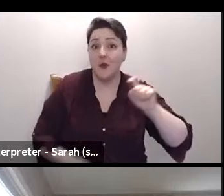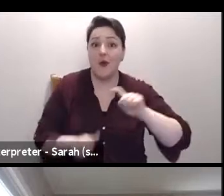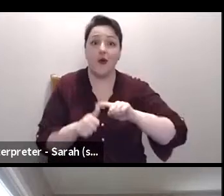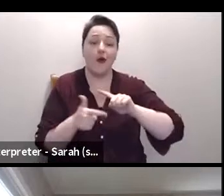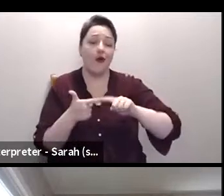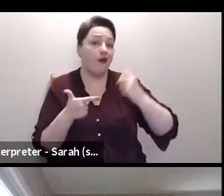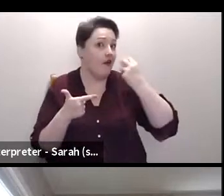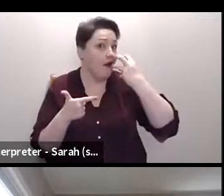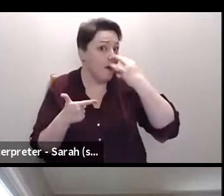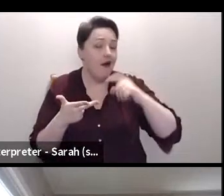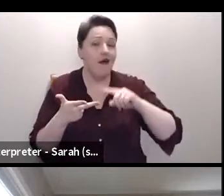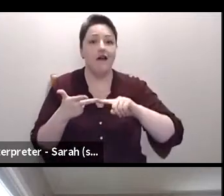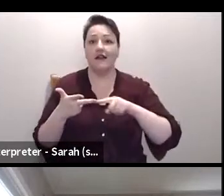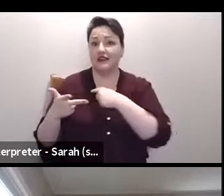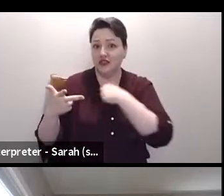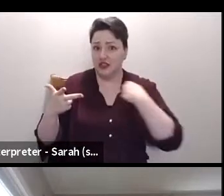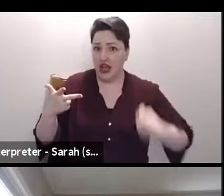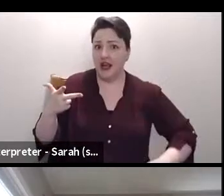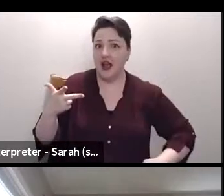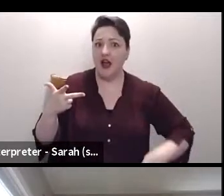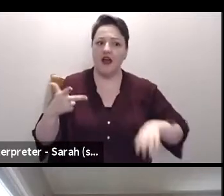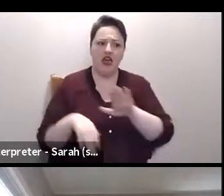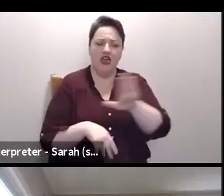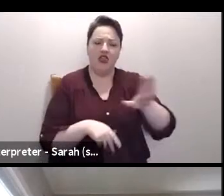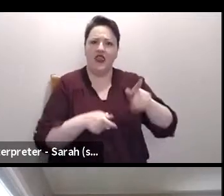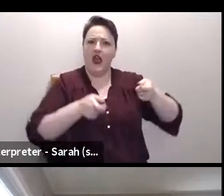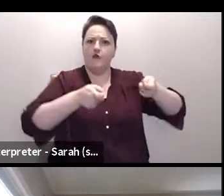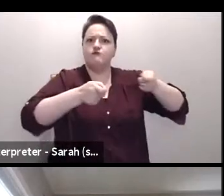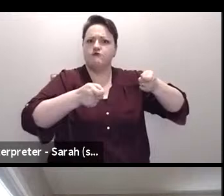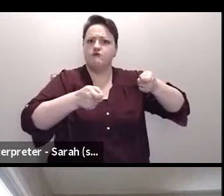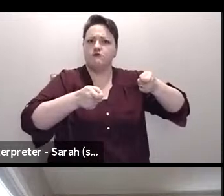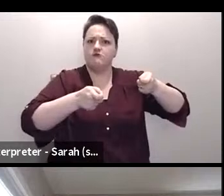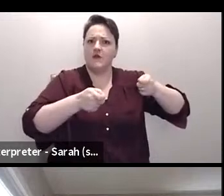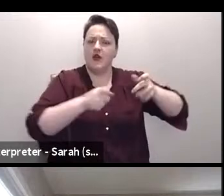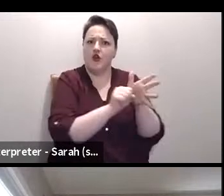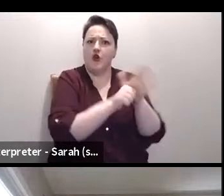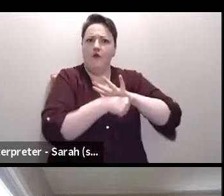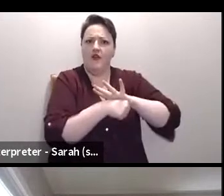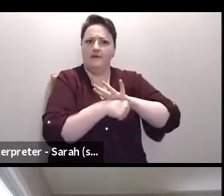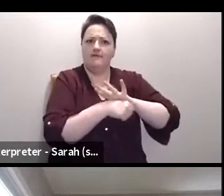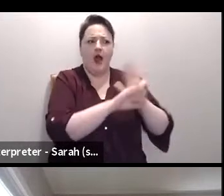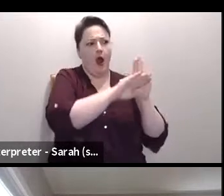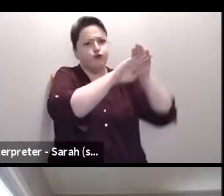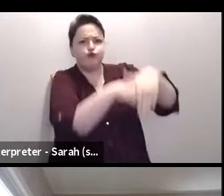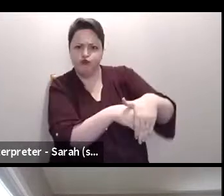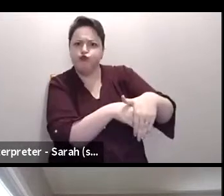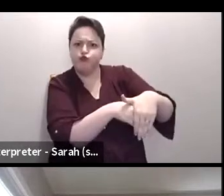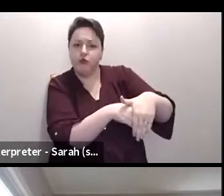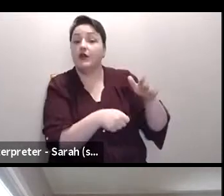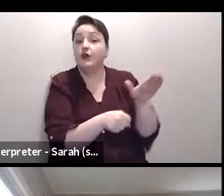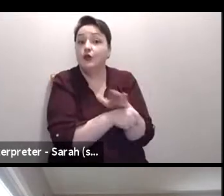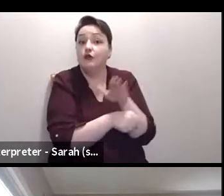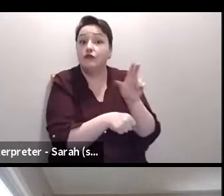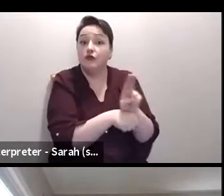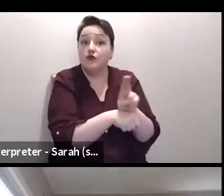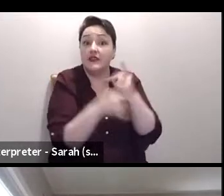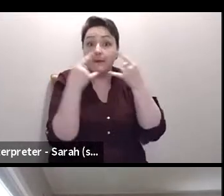have managed this virus more effectively using masks. Given all